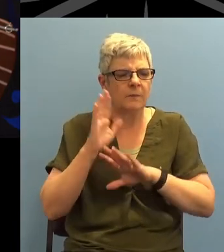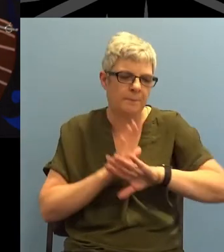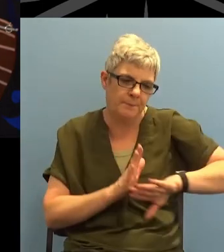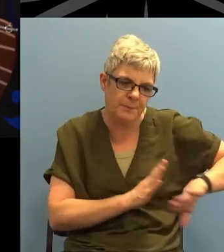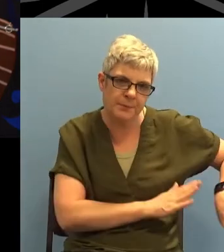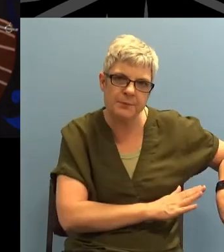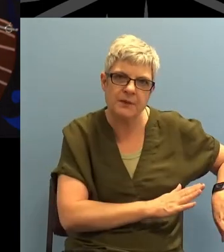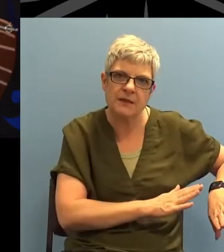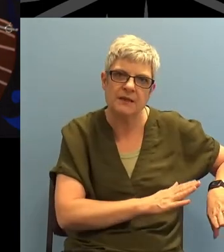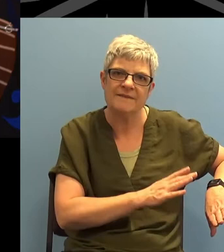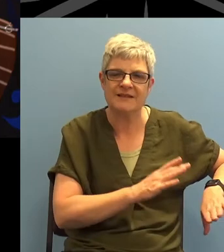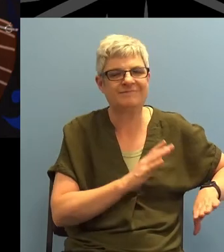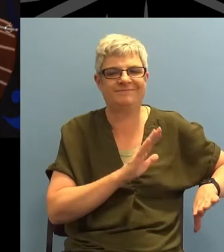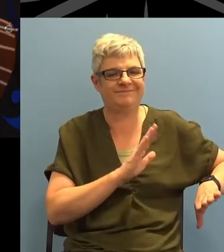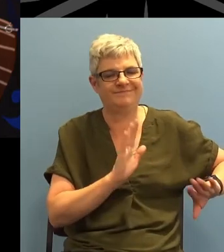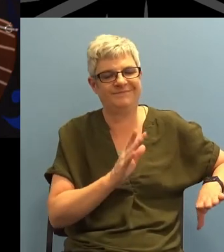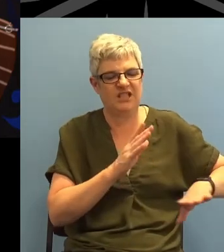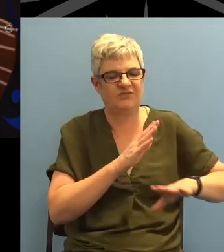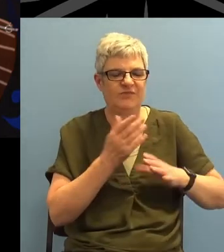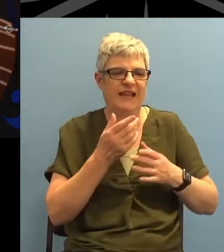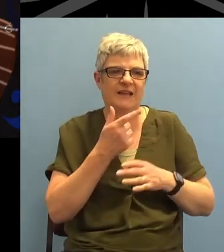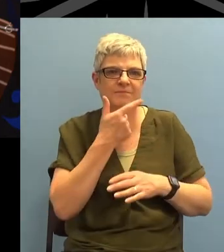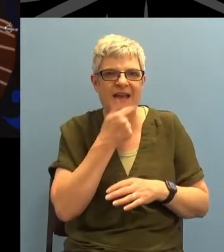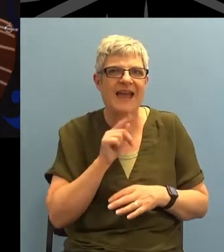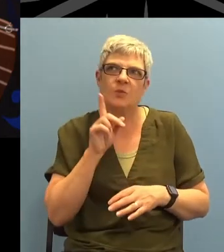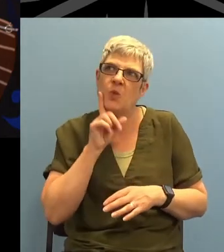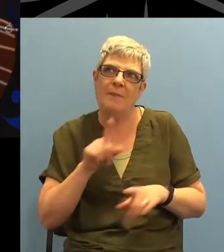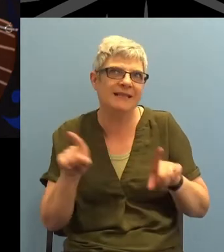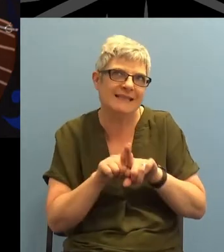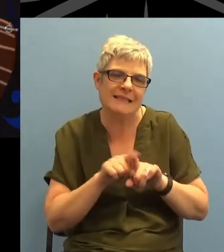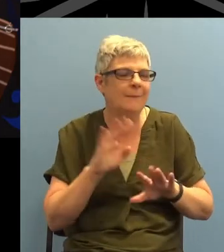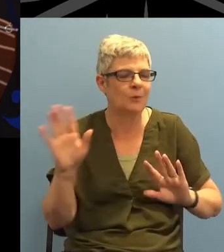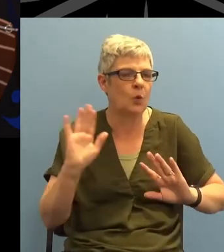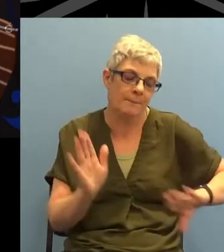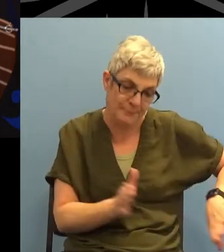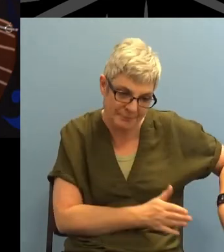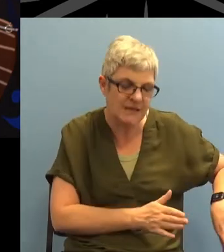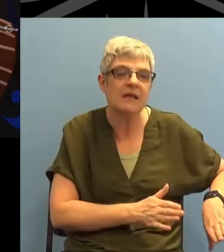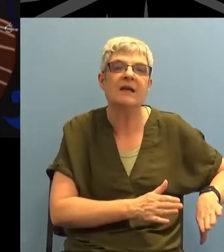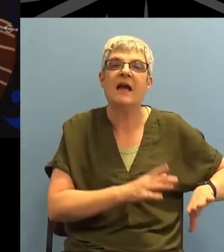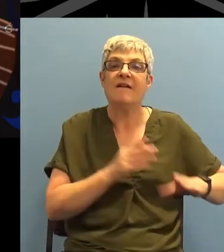discussion of gender equality in that phrase and focus on the all,